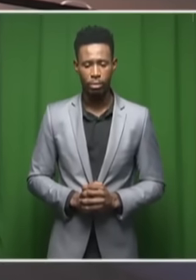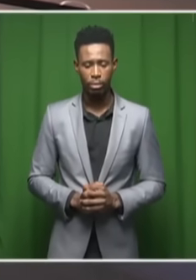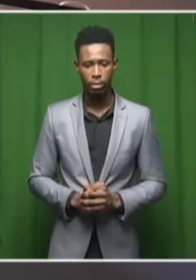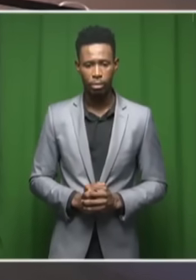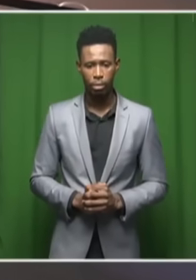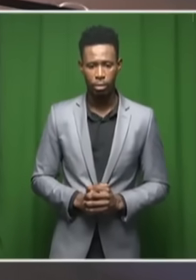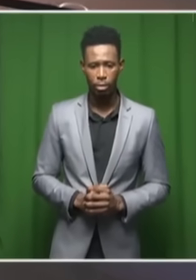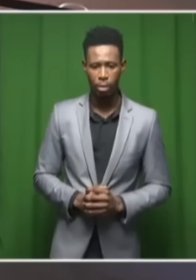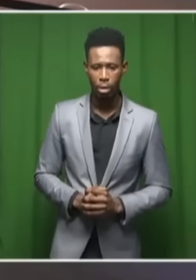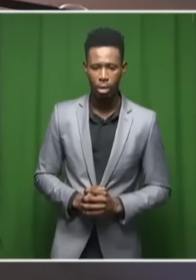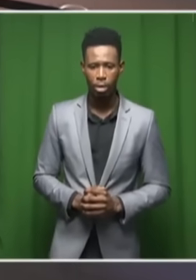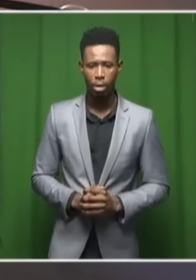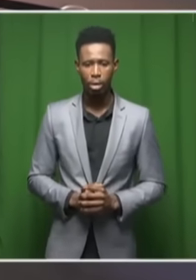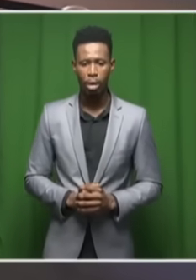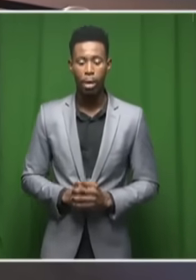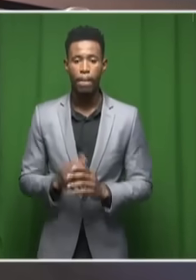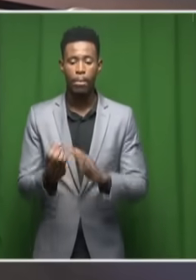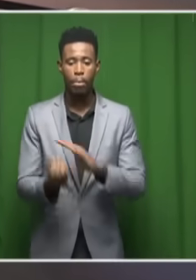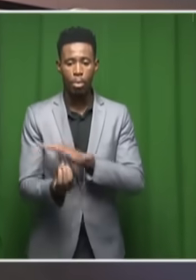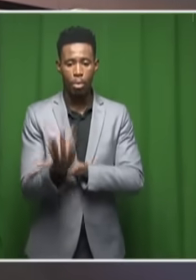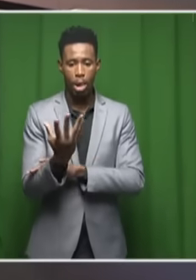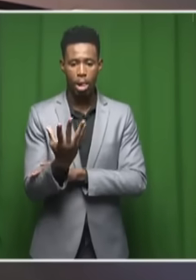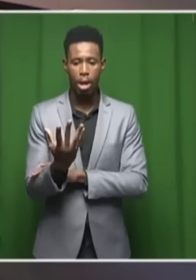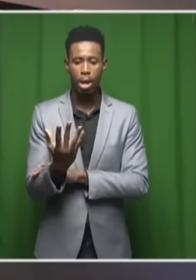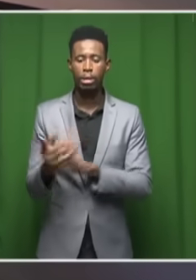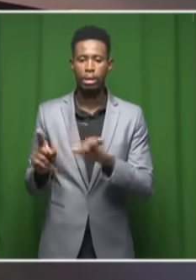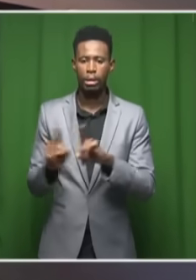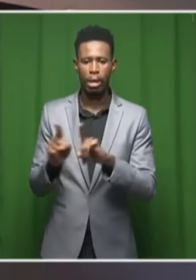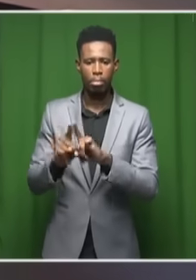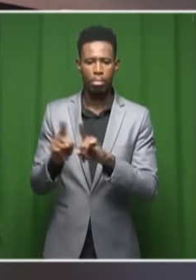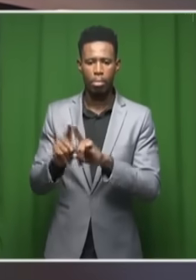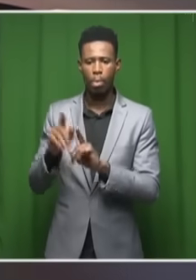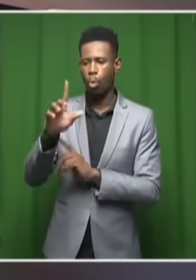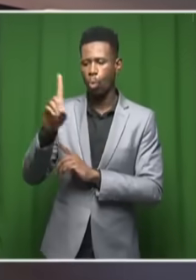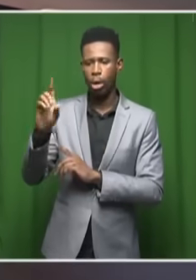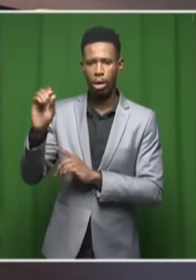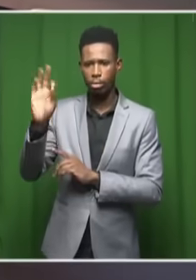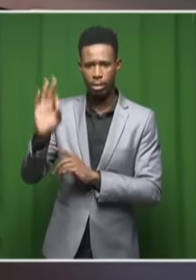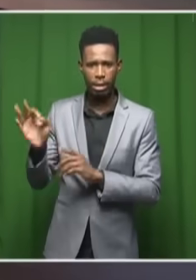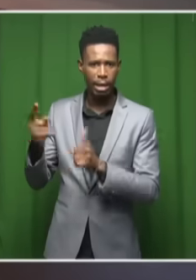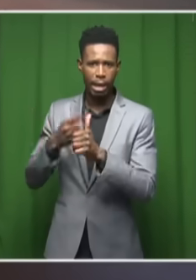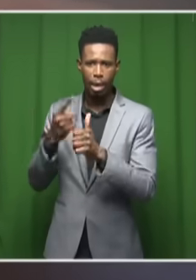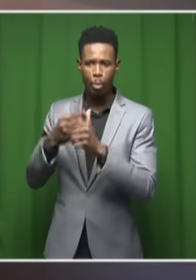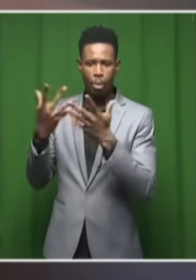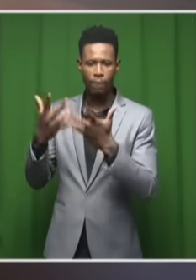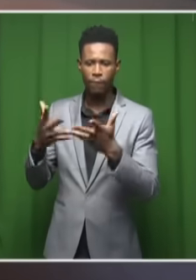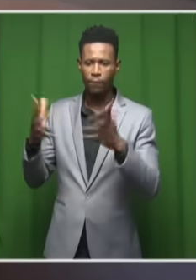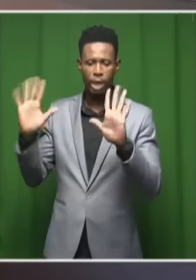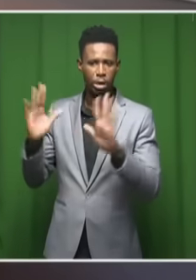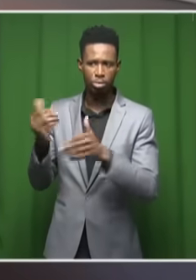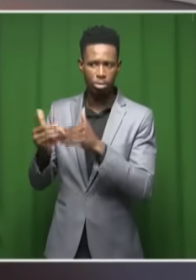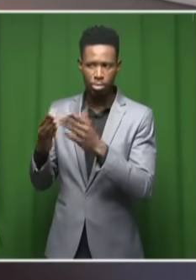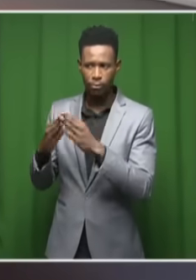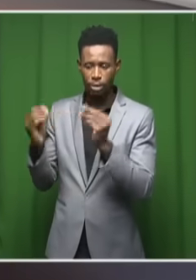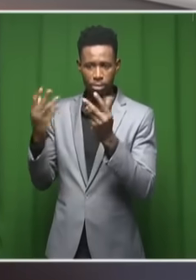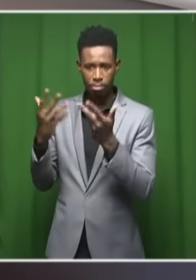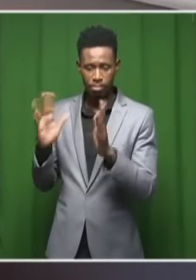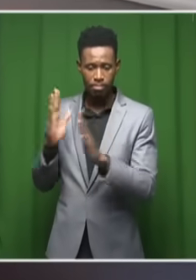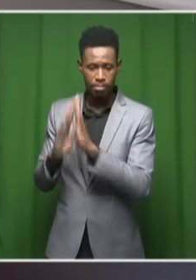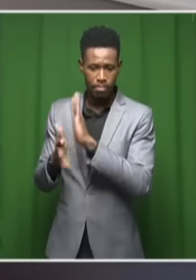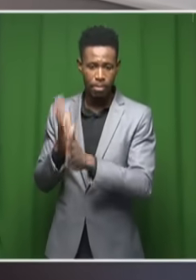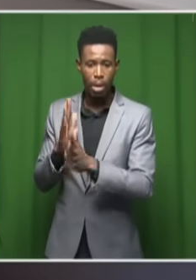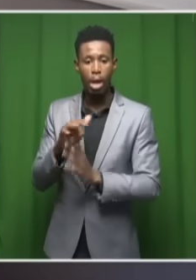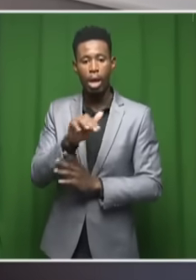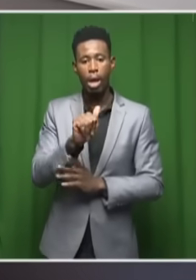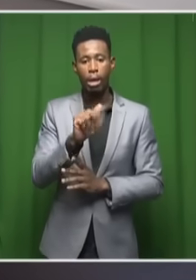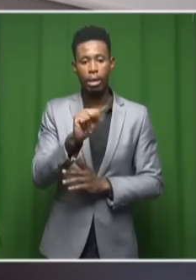predicted numbers come in. Mpumalanga has also come to the fore now at this hour, 100% counting process completed there. The ANC